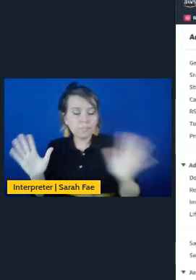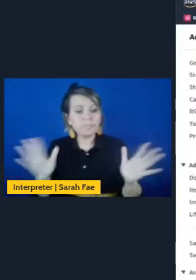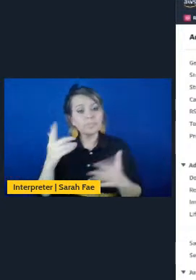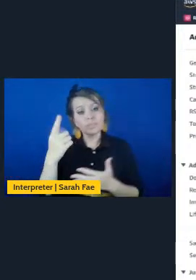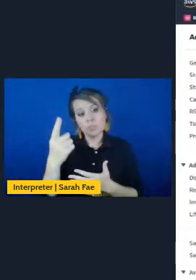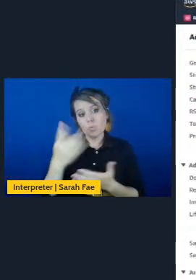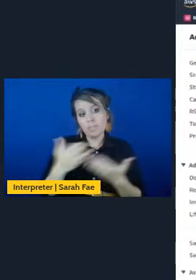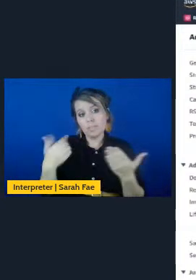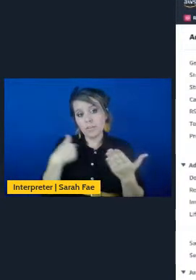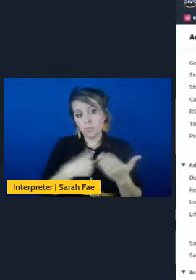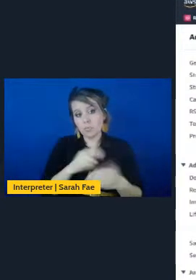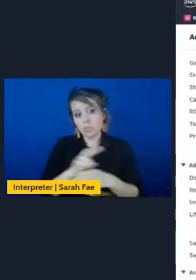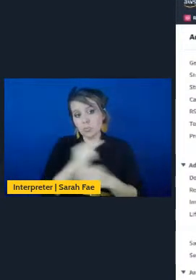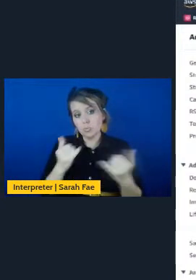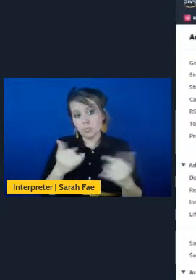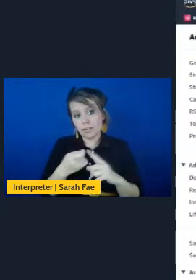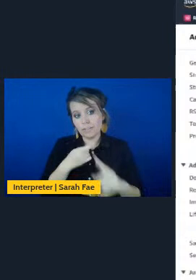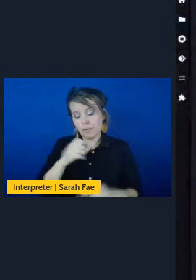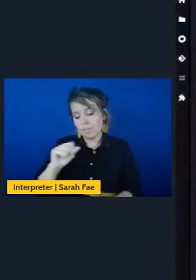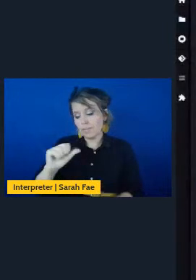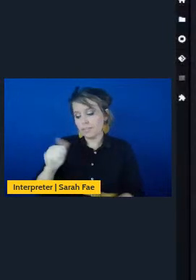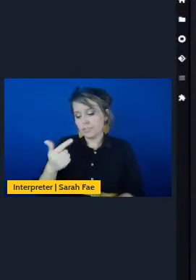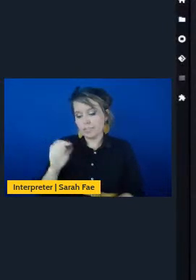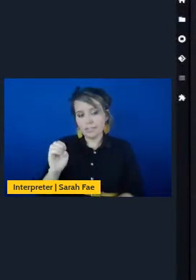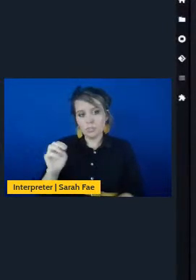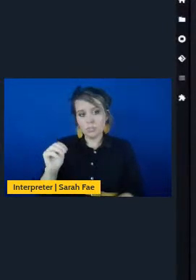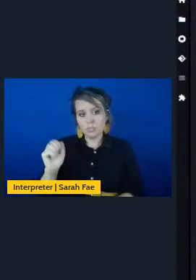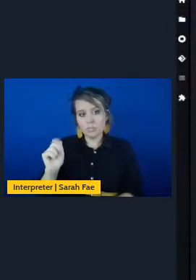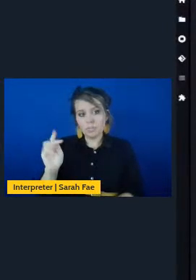a SageMaker is the Jumpstart.